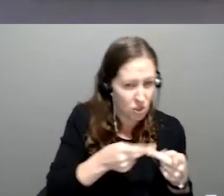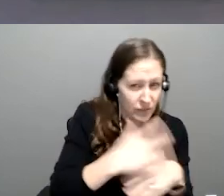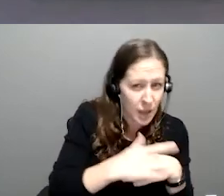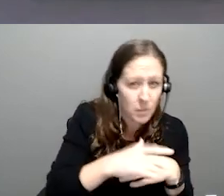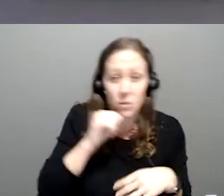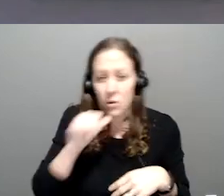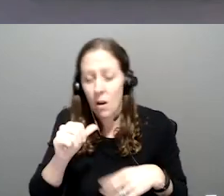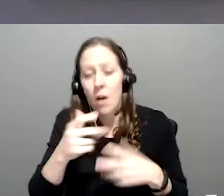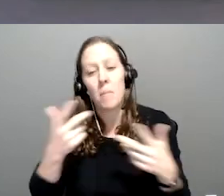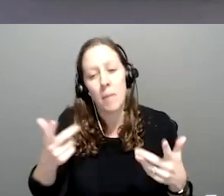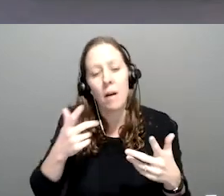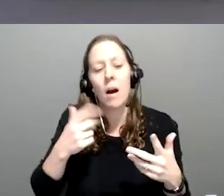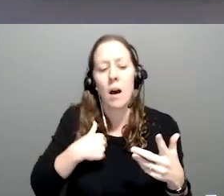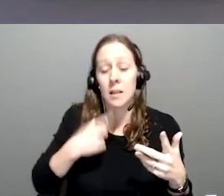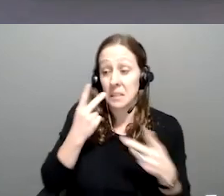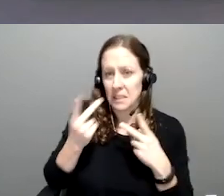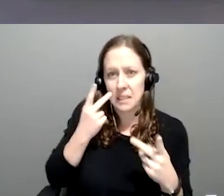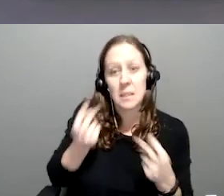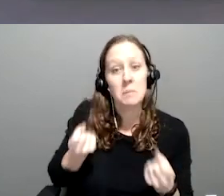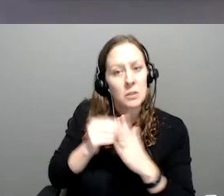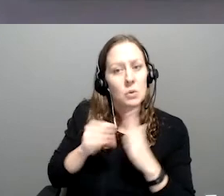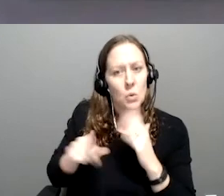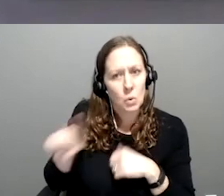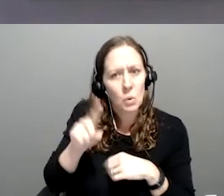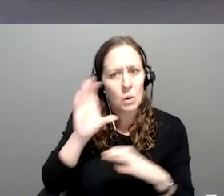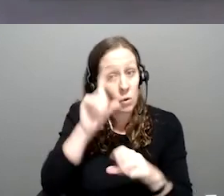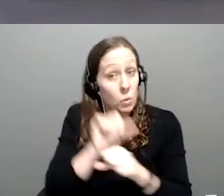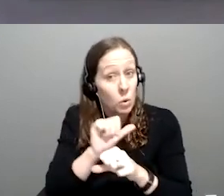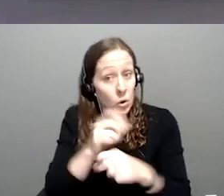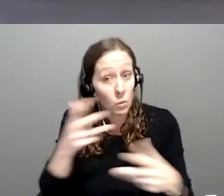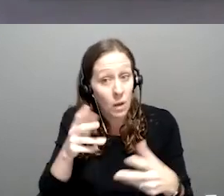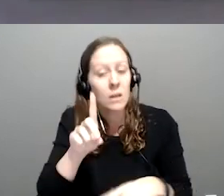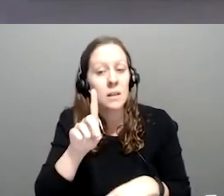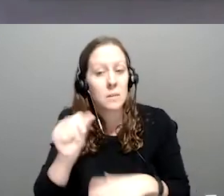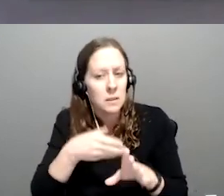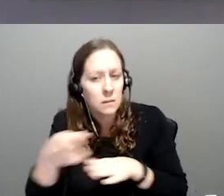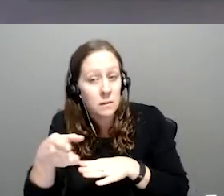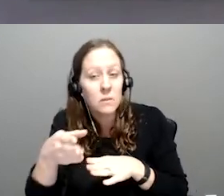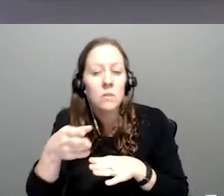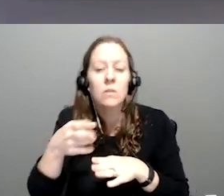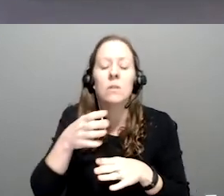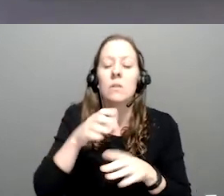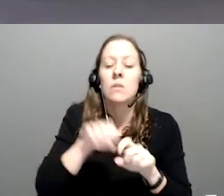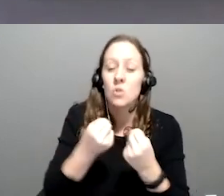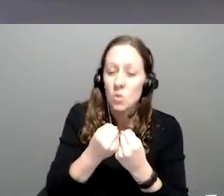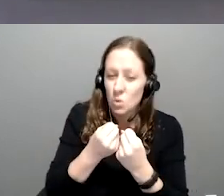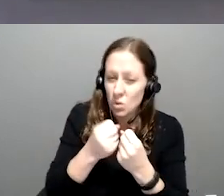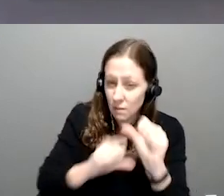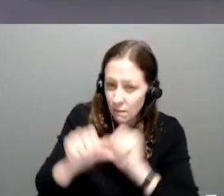who are looking for work in disability or disability related areas, or even social science areas, that it's more